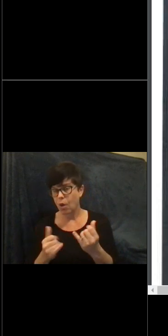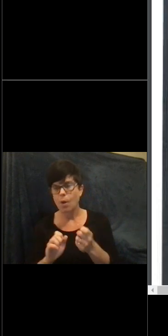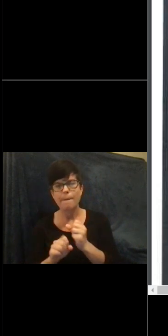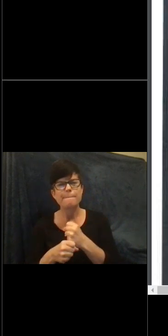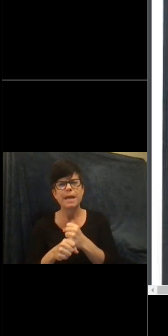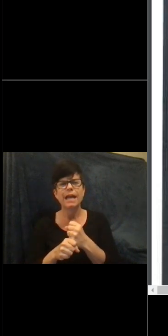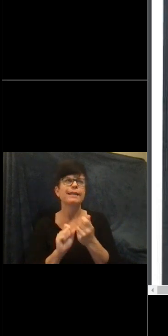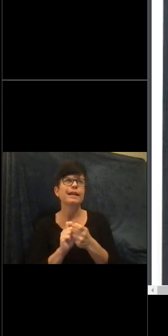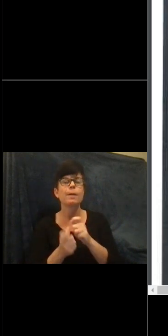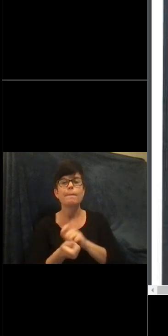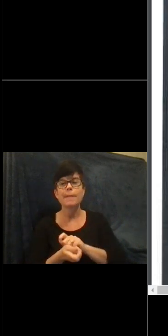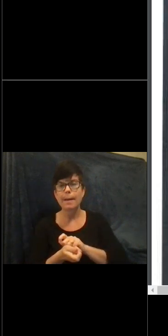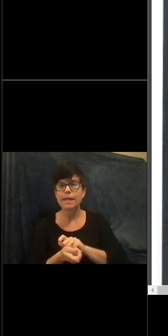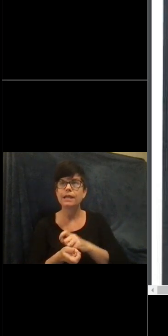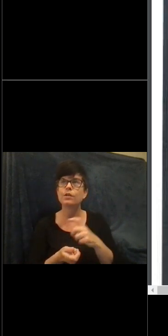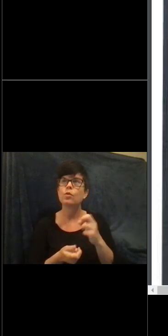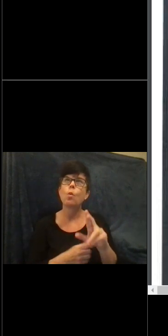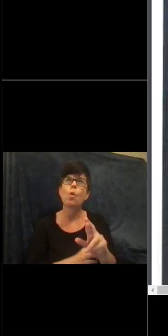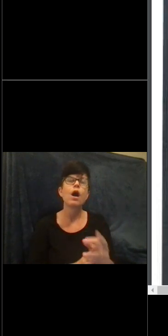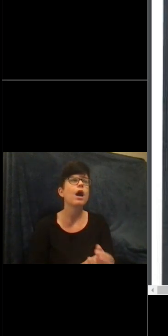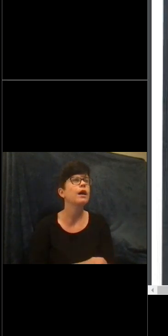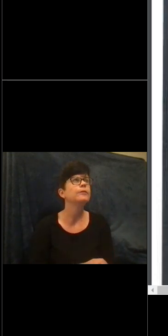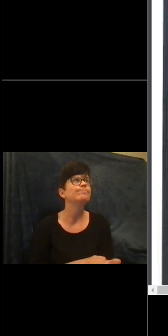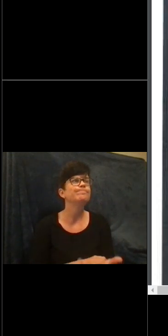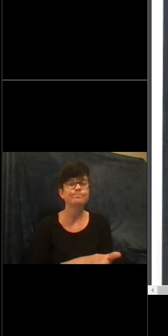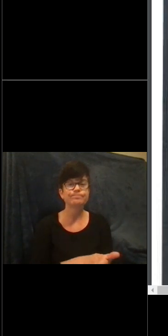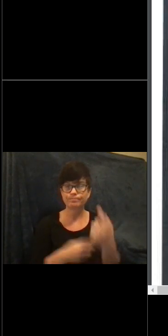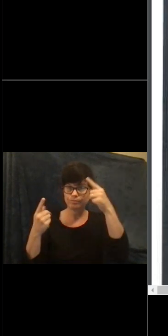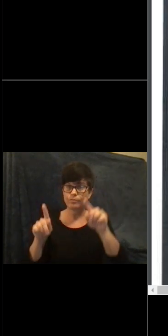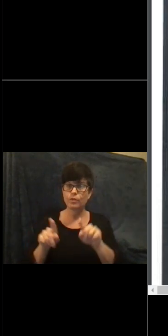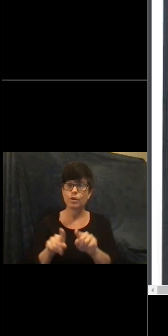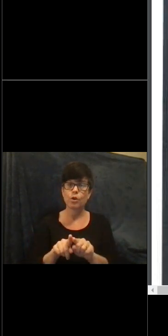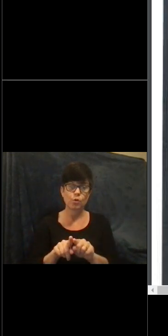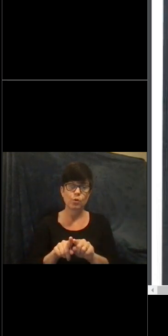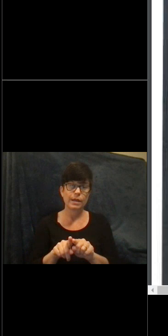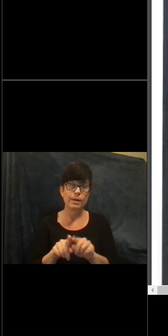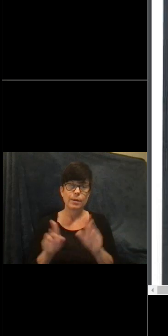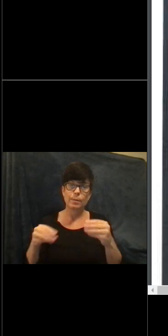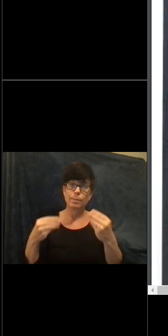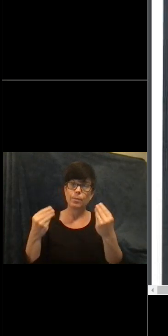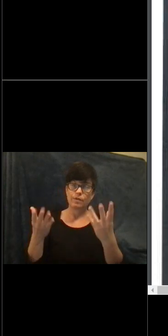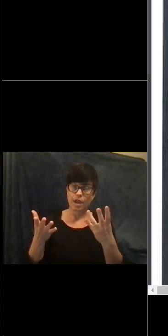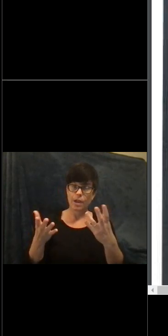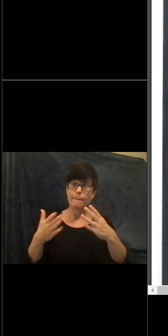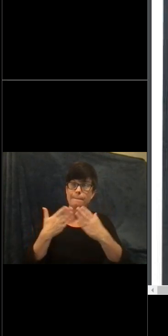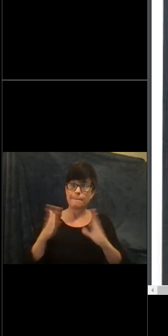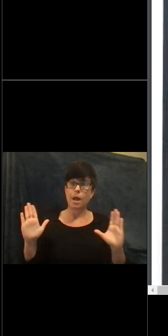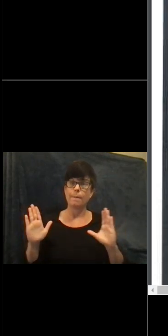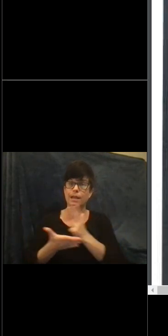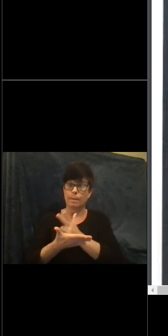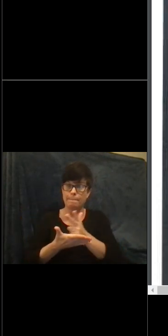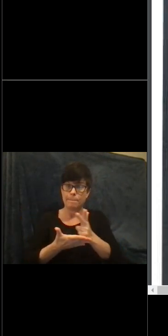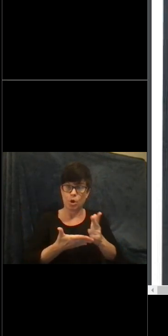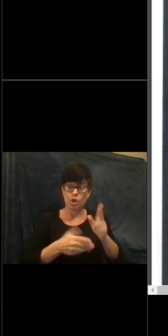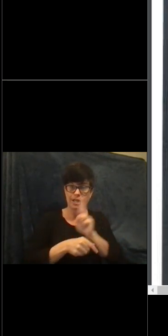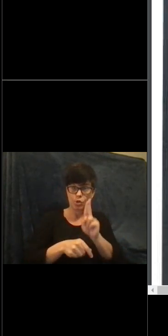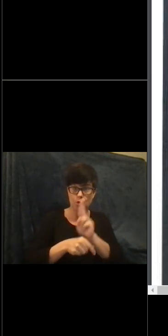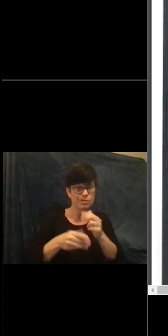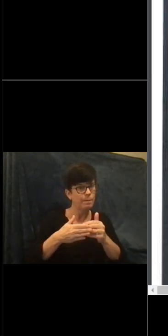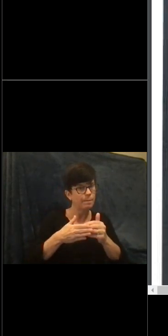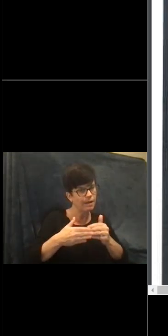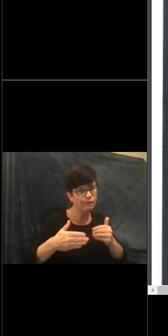agreement is to provide you know, public parking use before we move